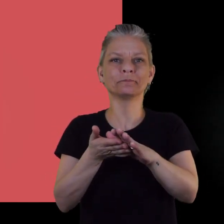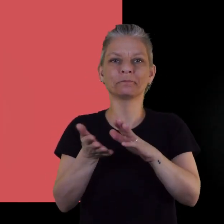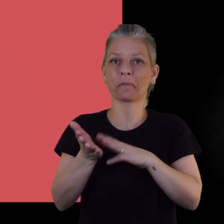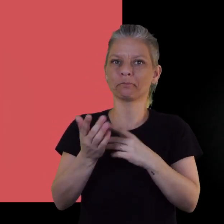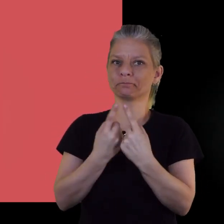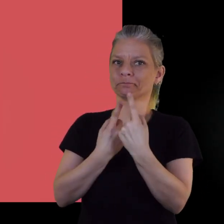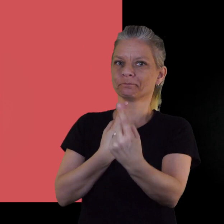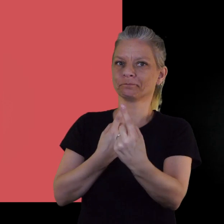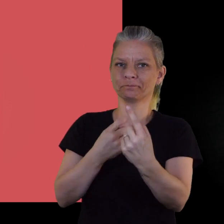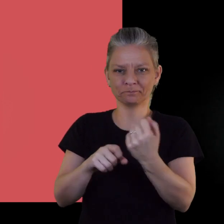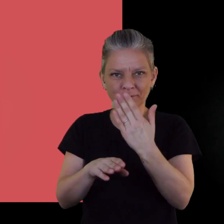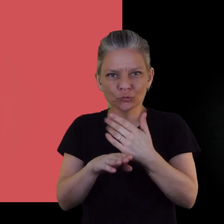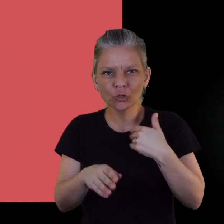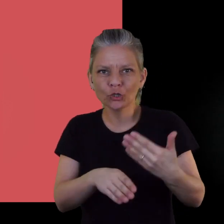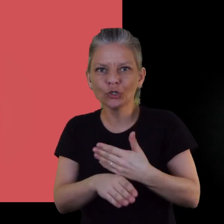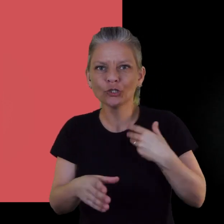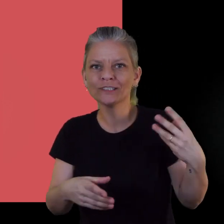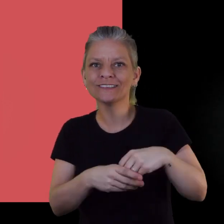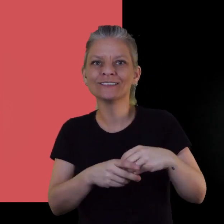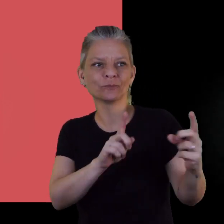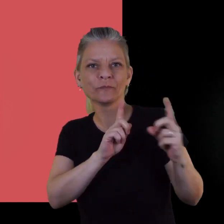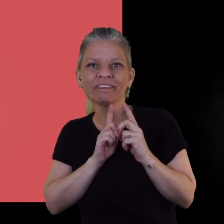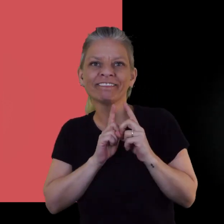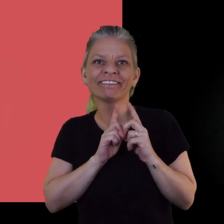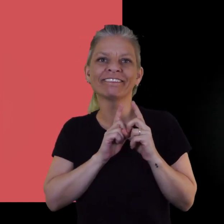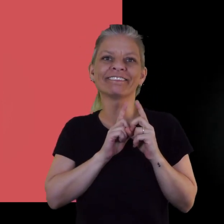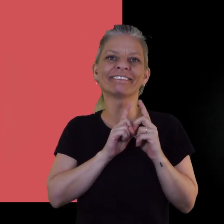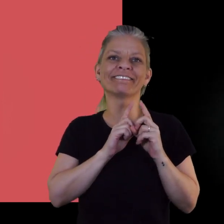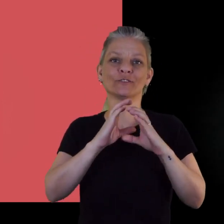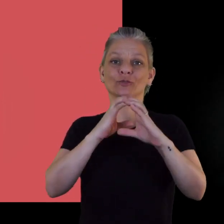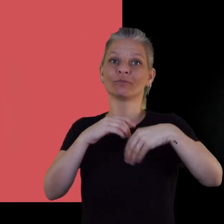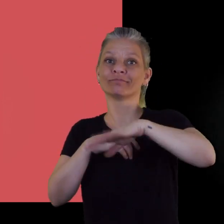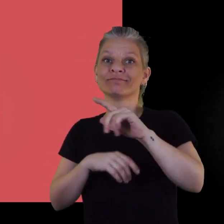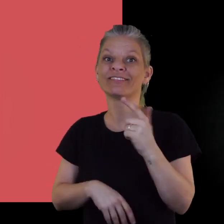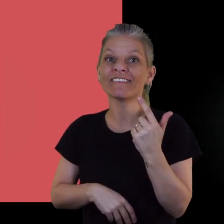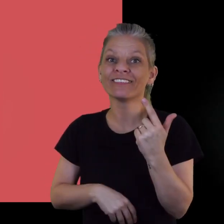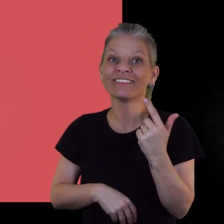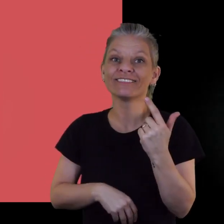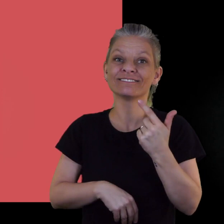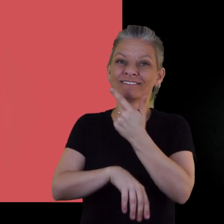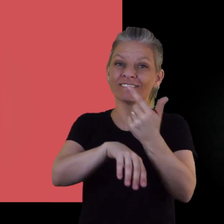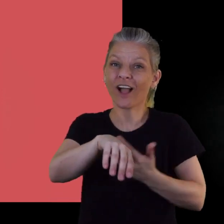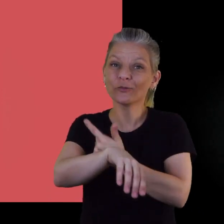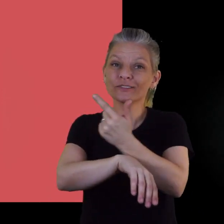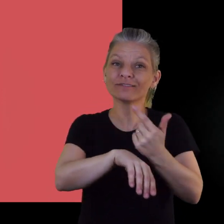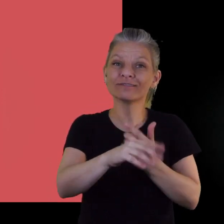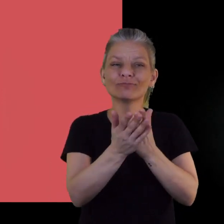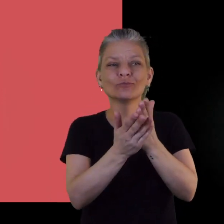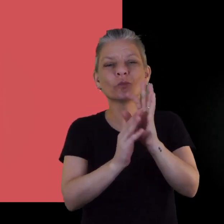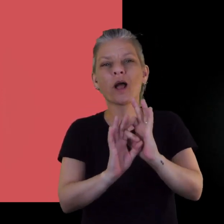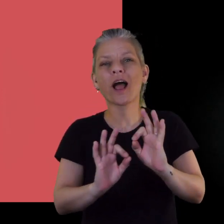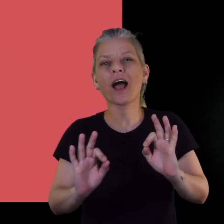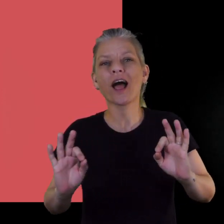sure I'm early and walk with me to Digbeth. Coach left at 7, 7-hour voyage in a quiet little heaven.